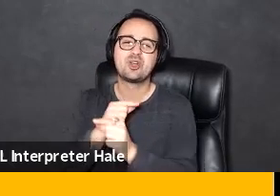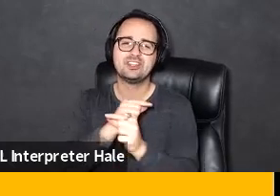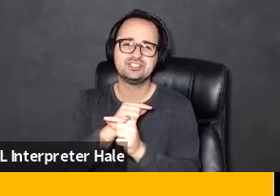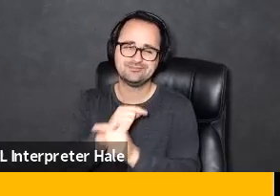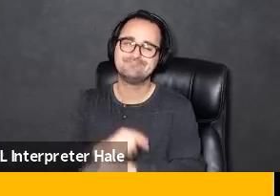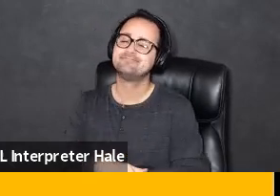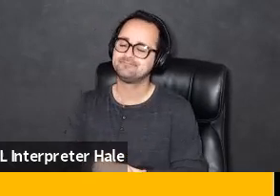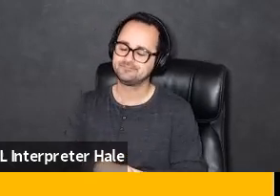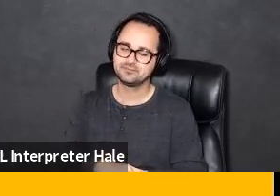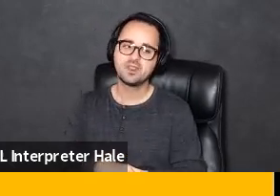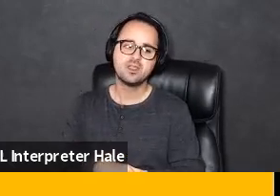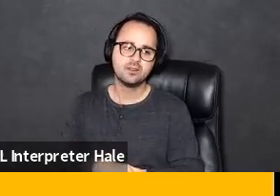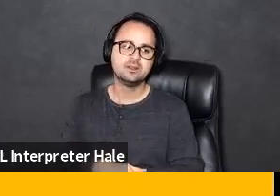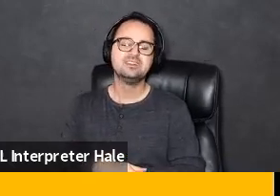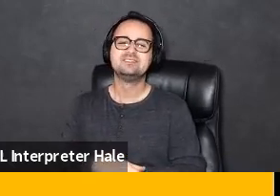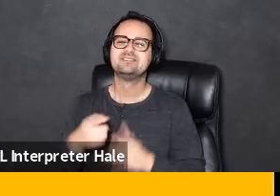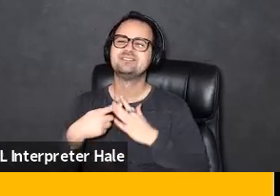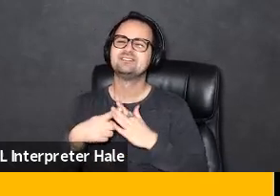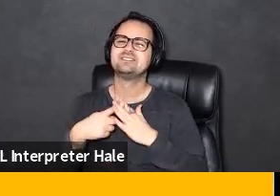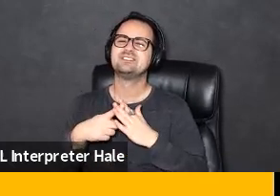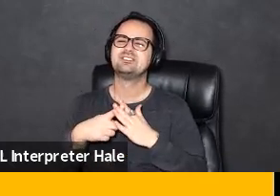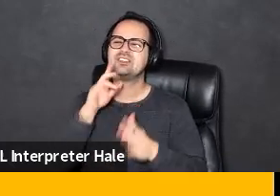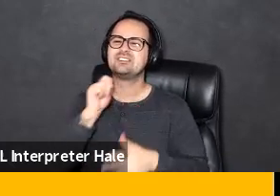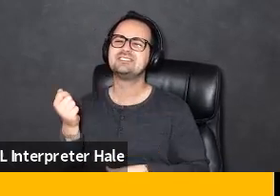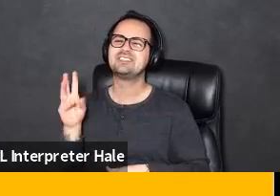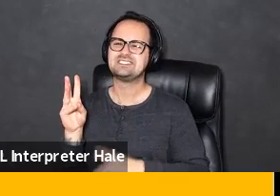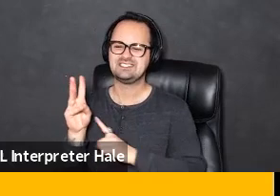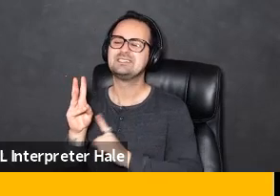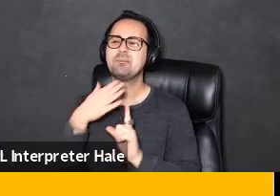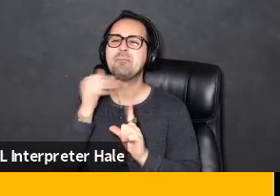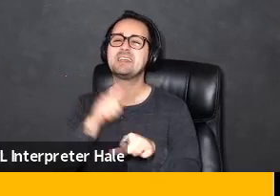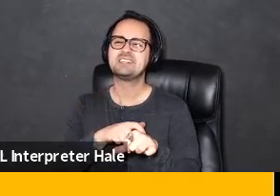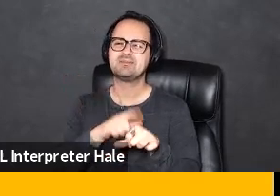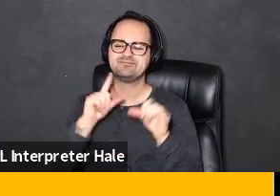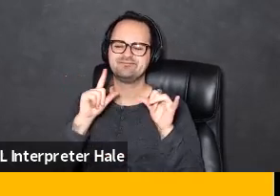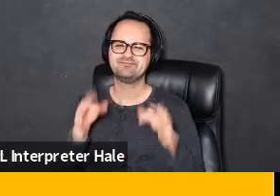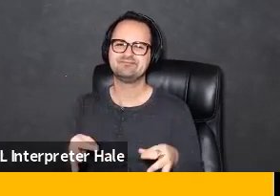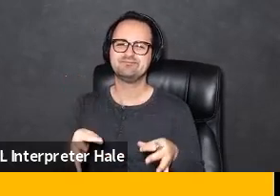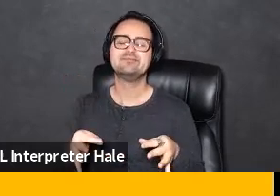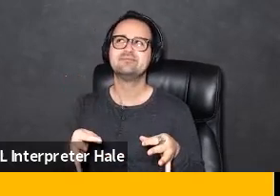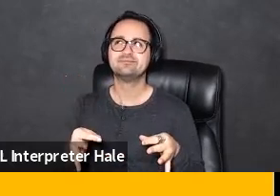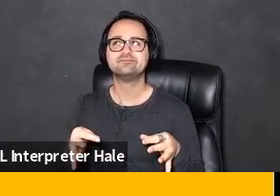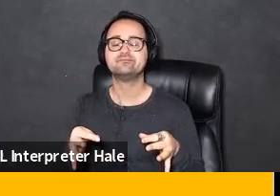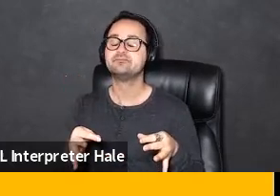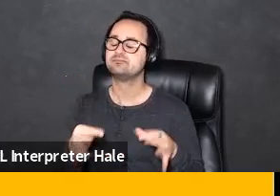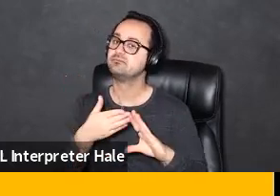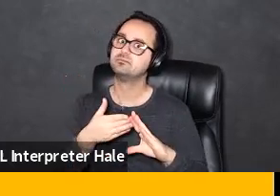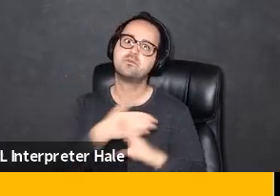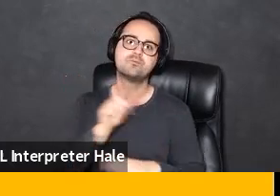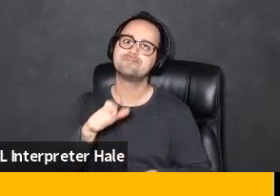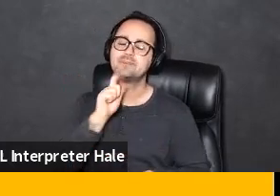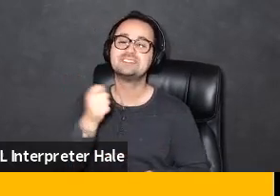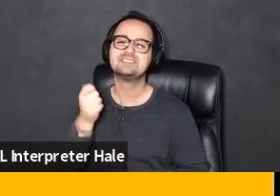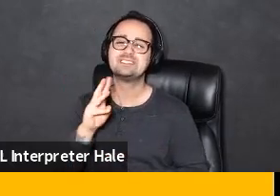So it's probably 16, as Craig said, is a better time to make that decision. Certainly by 16 and a half to start the process,